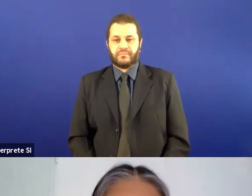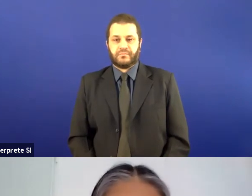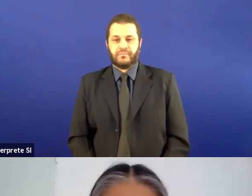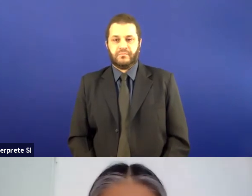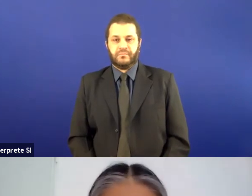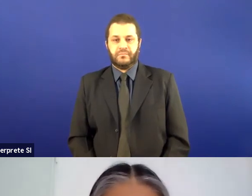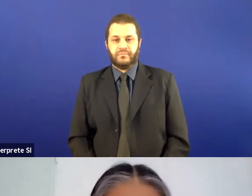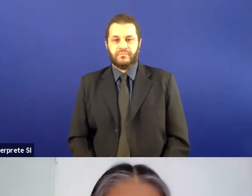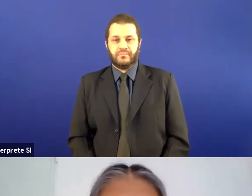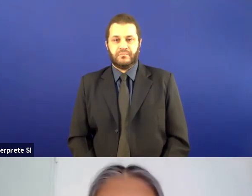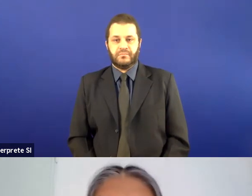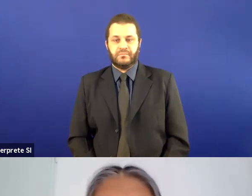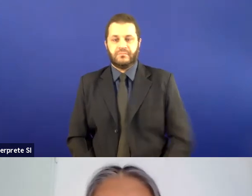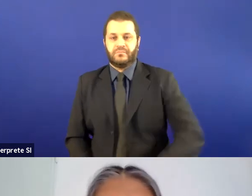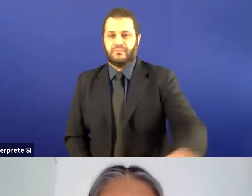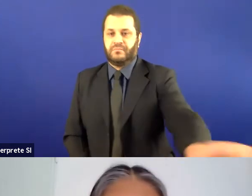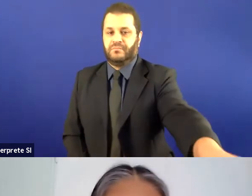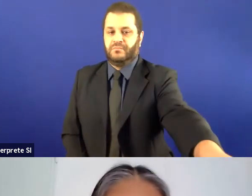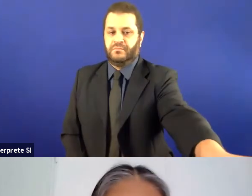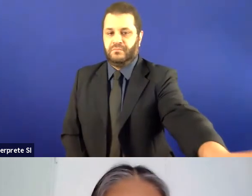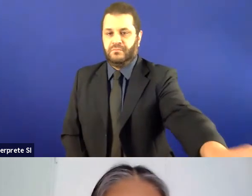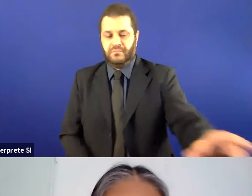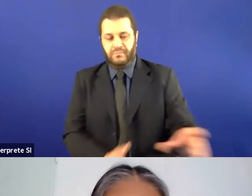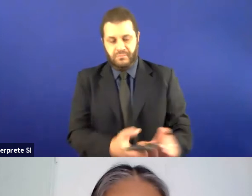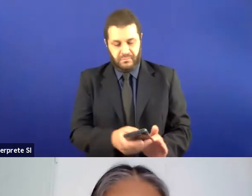about that. I hope you can hear me and see me. I can